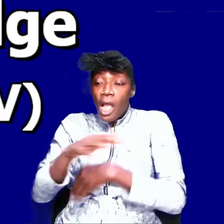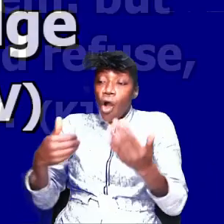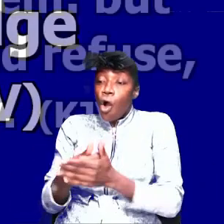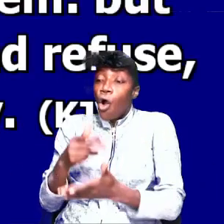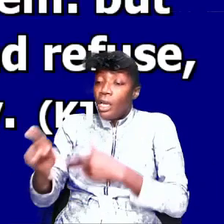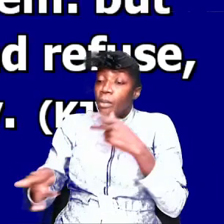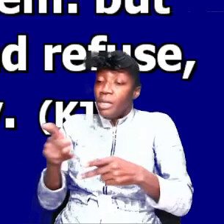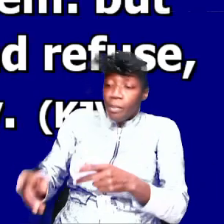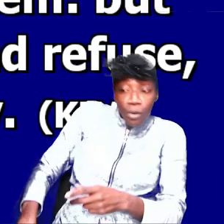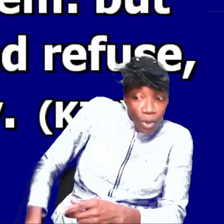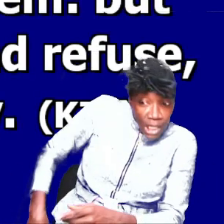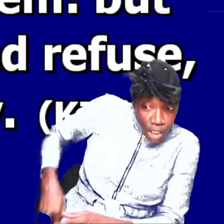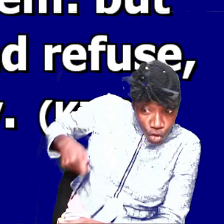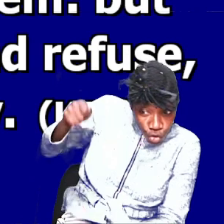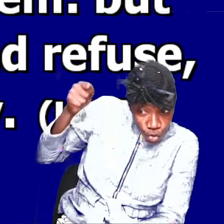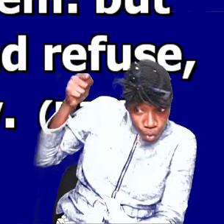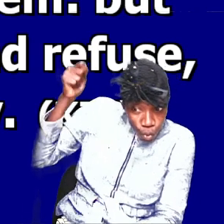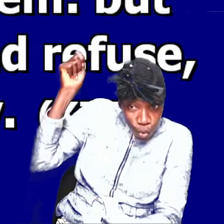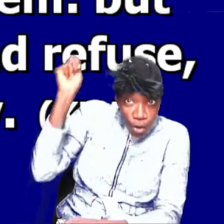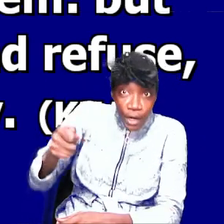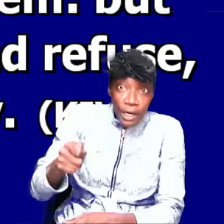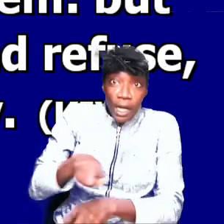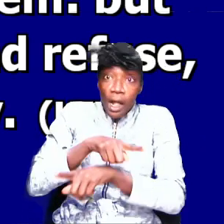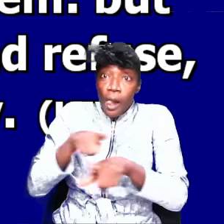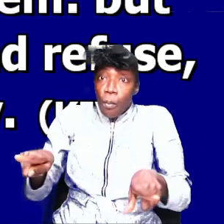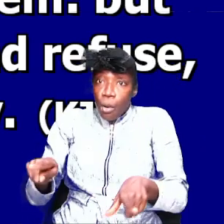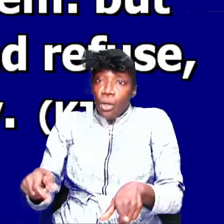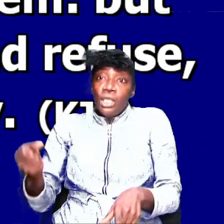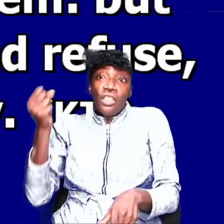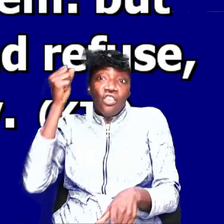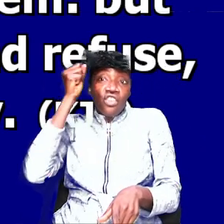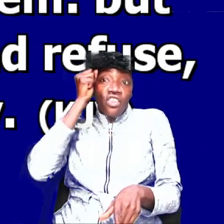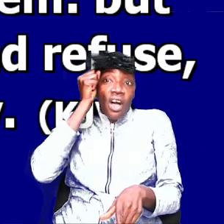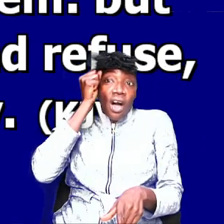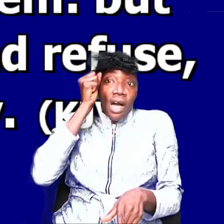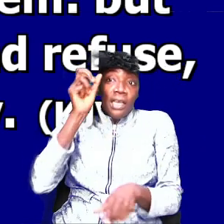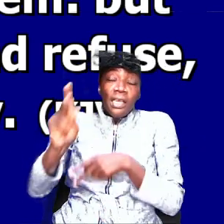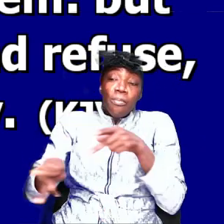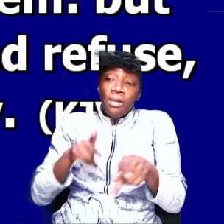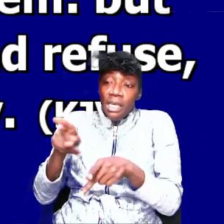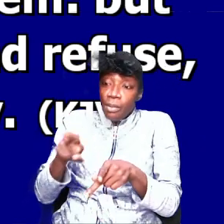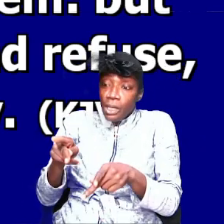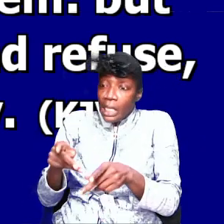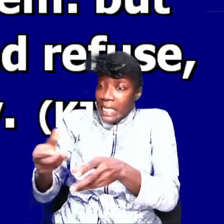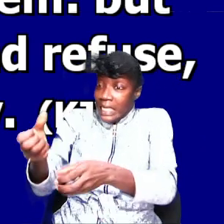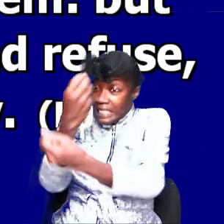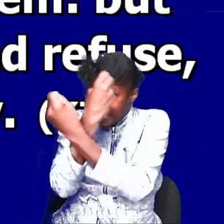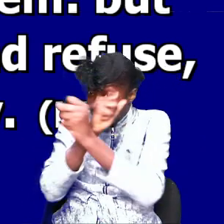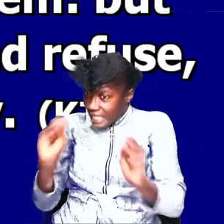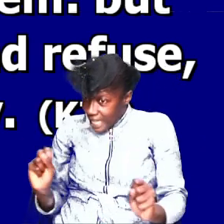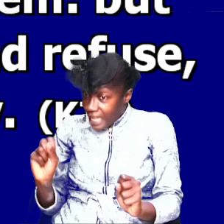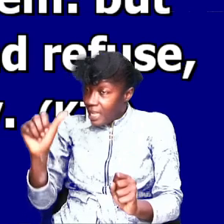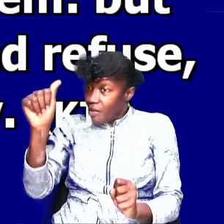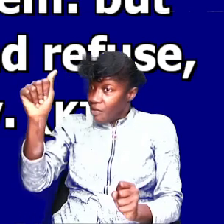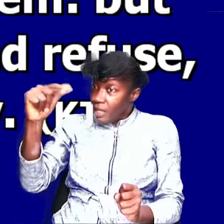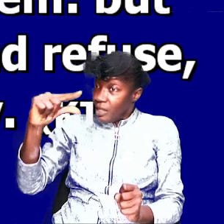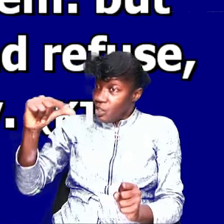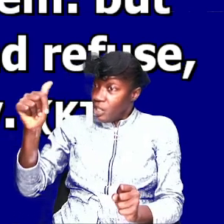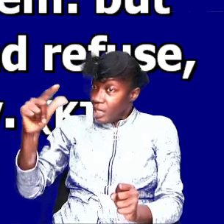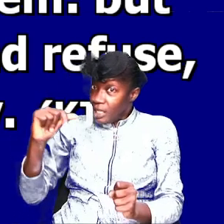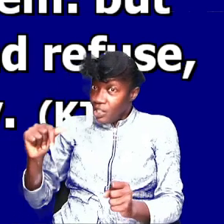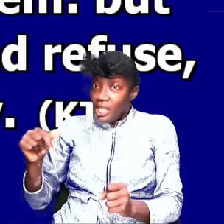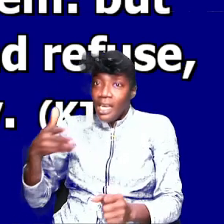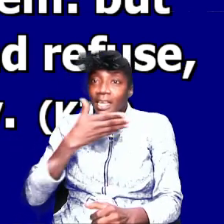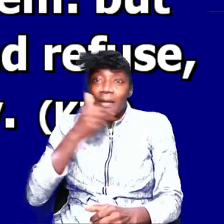sword. But Saul and the people spared Agag, and the best of the